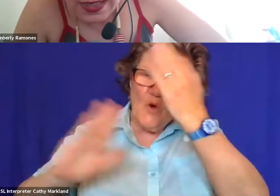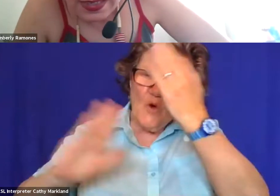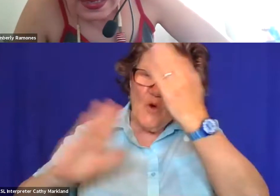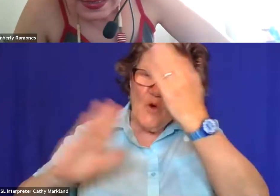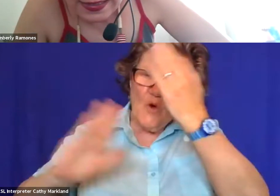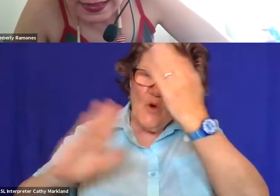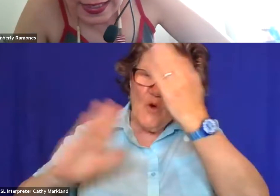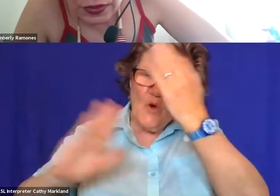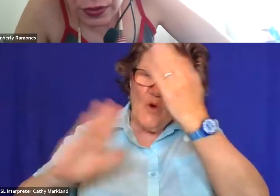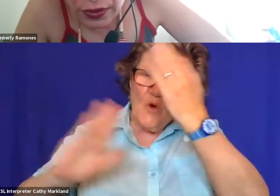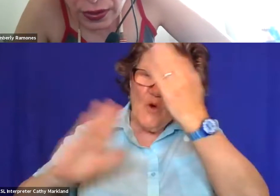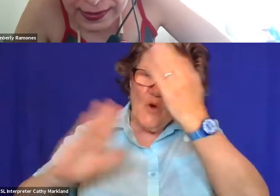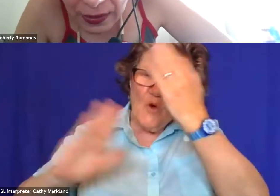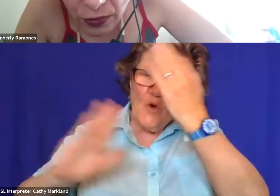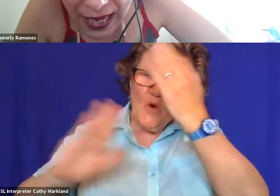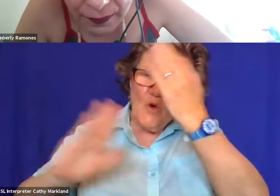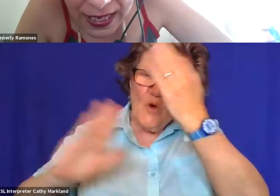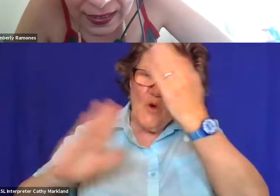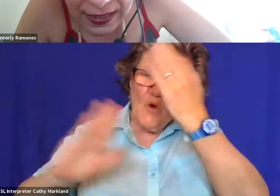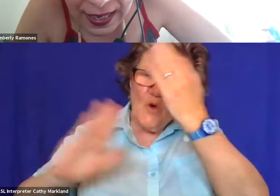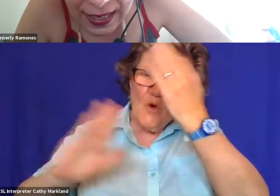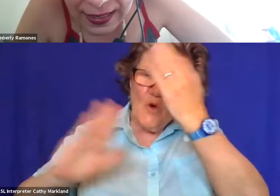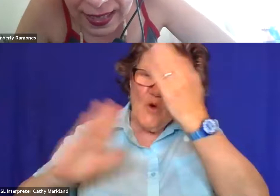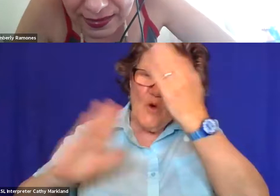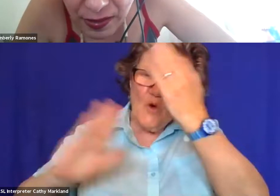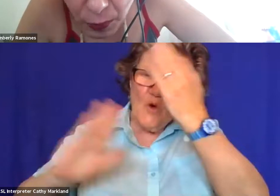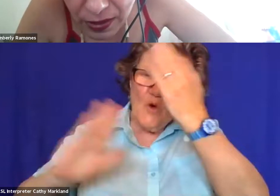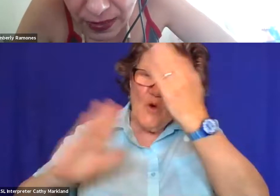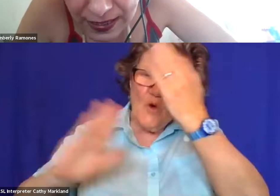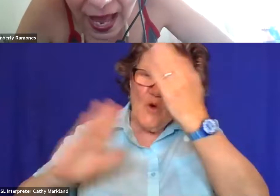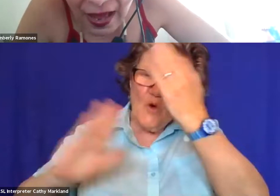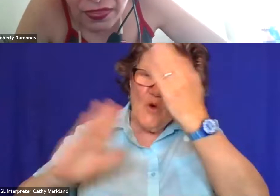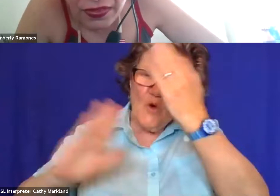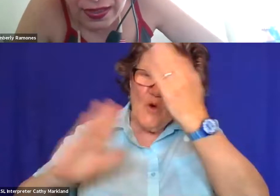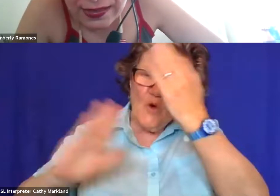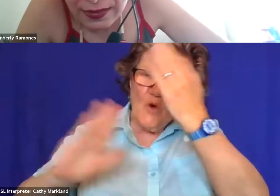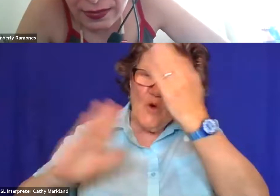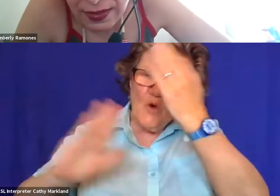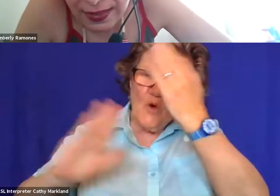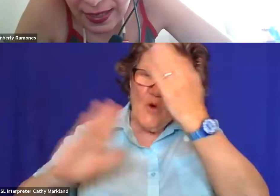have available to them what they need in order to be successful in school. It's been a tough year.